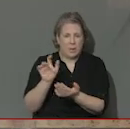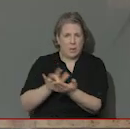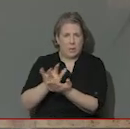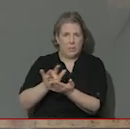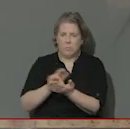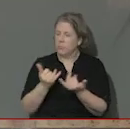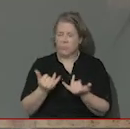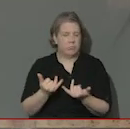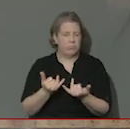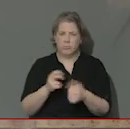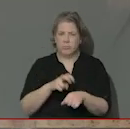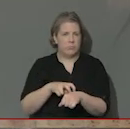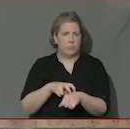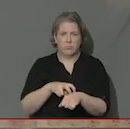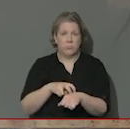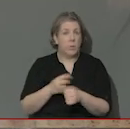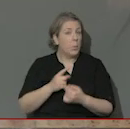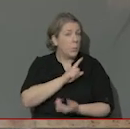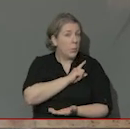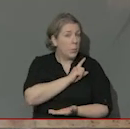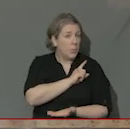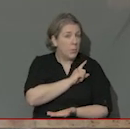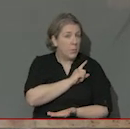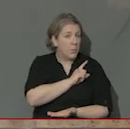not necessary. Why?